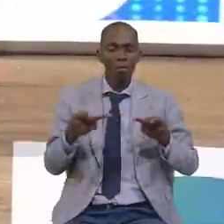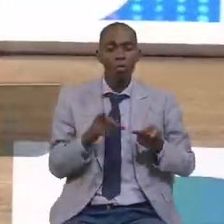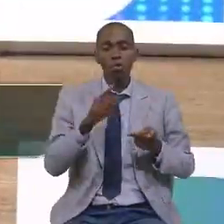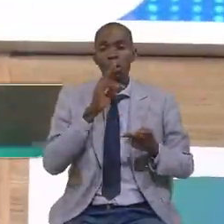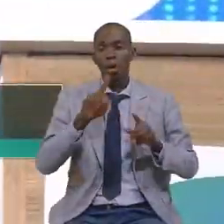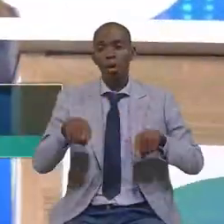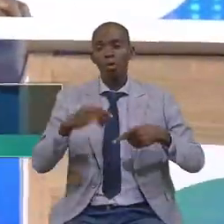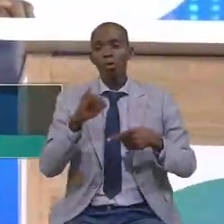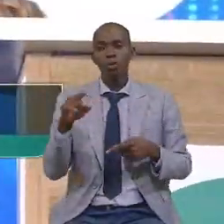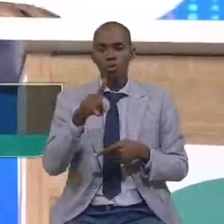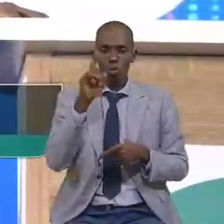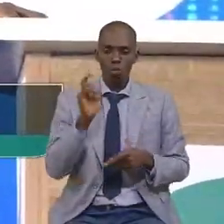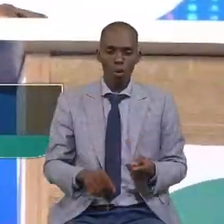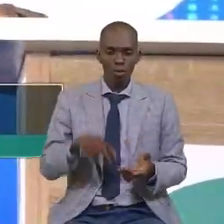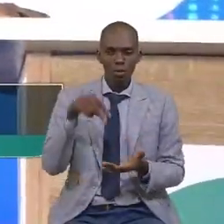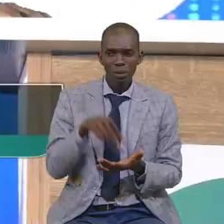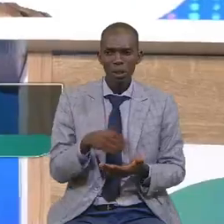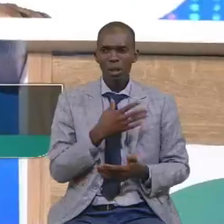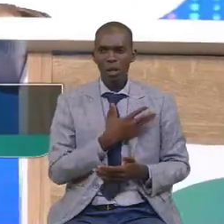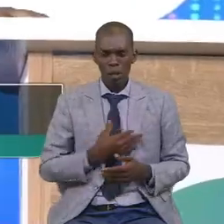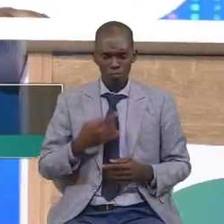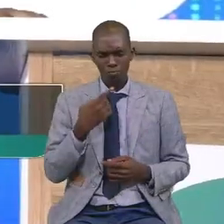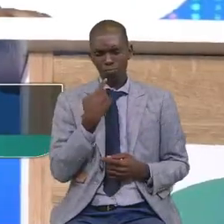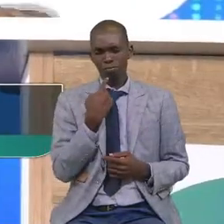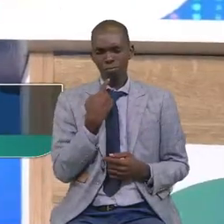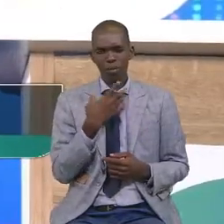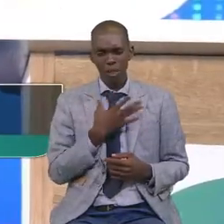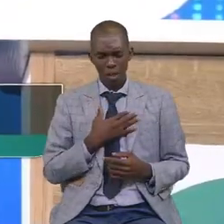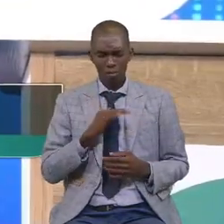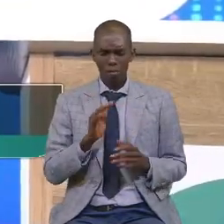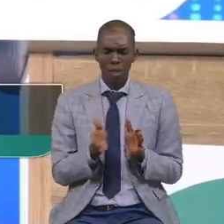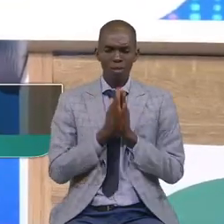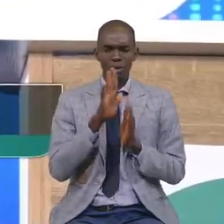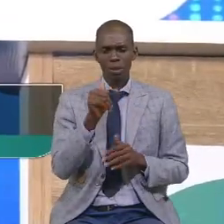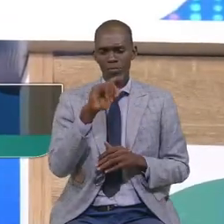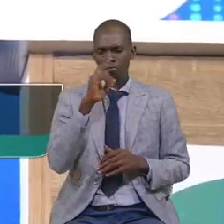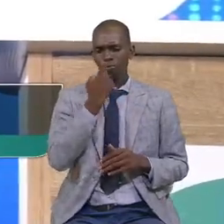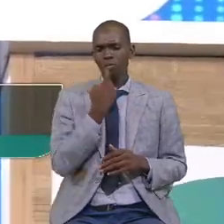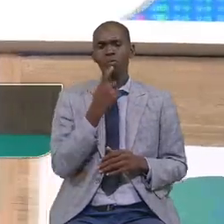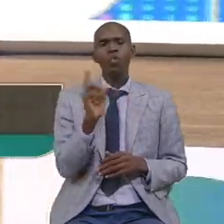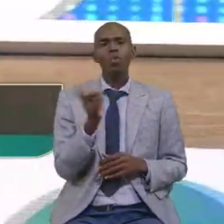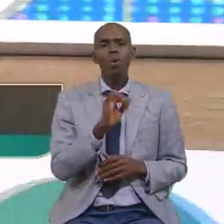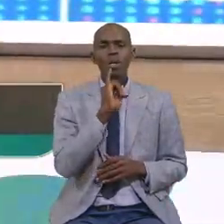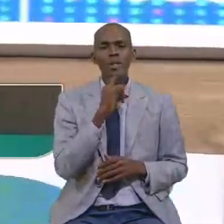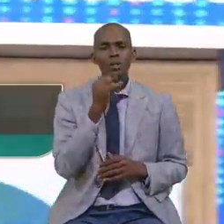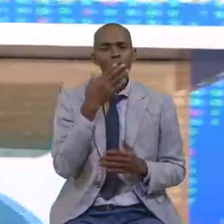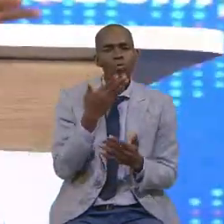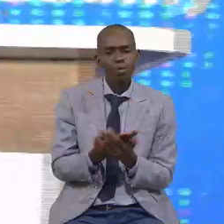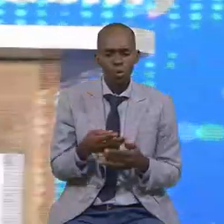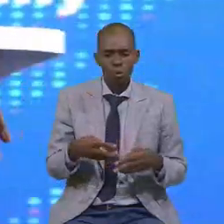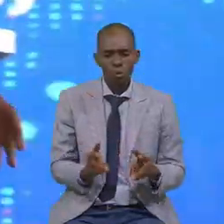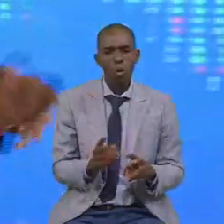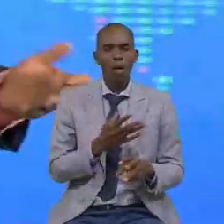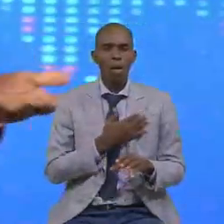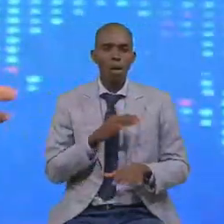you must stand and say and ask, where is the good way? And walk